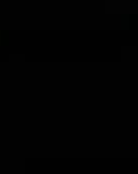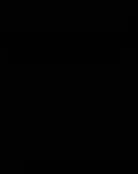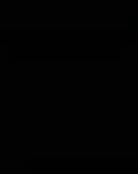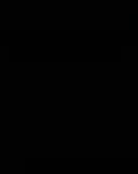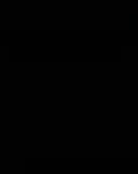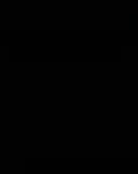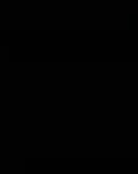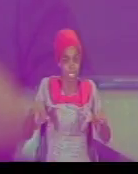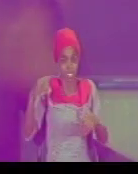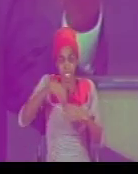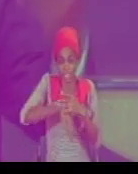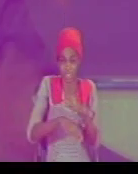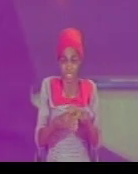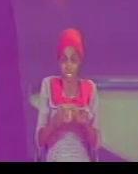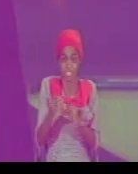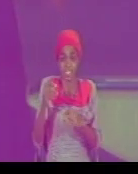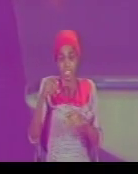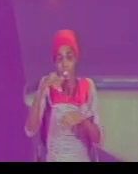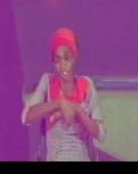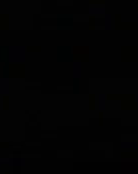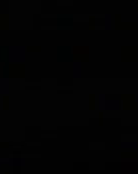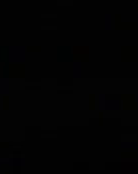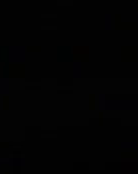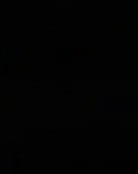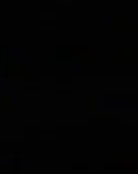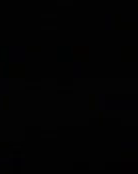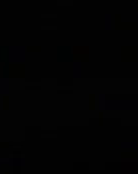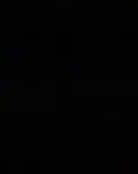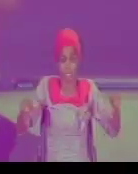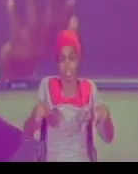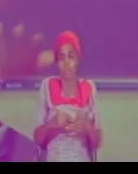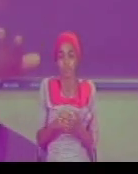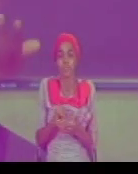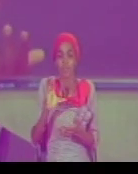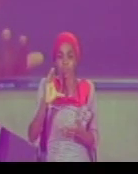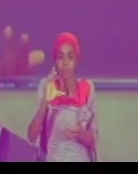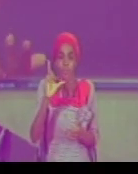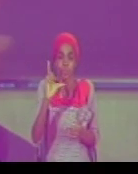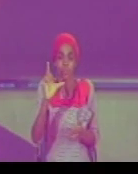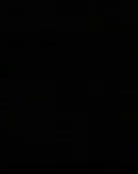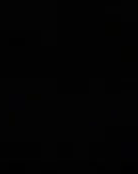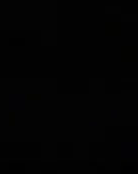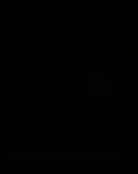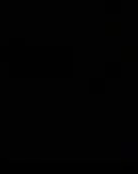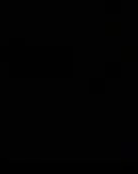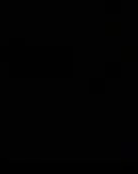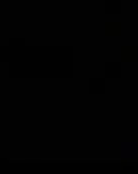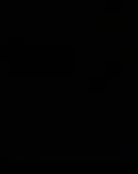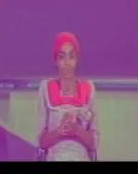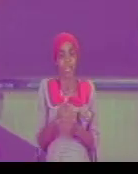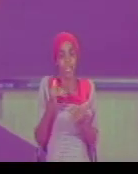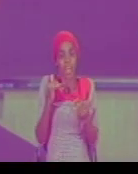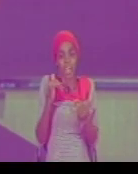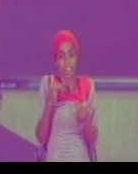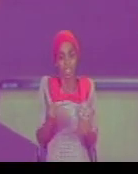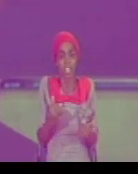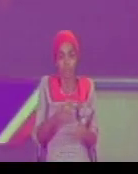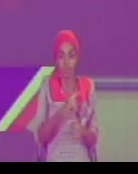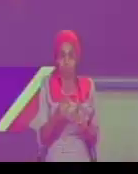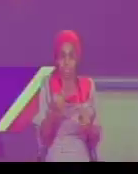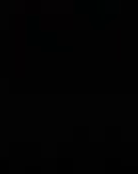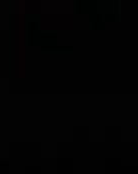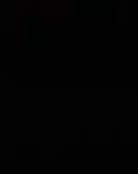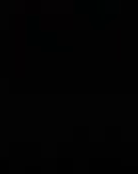were they are born again. And then some of those who are not even born again, they see that